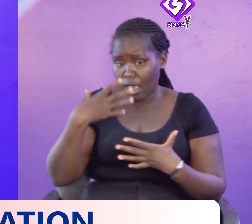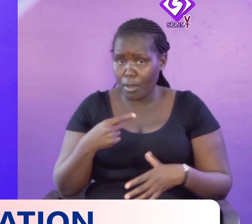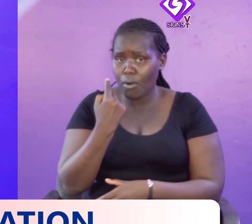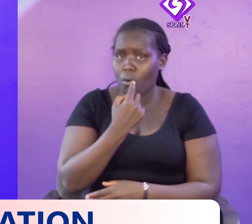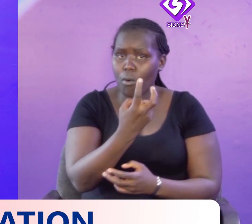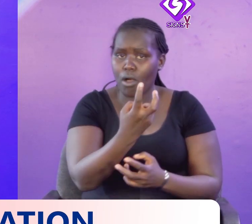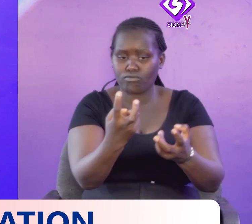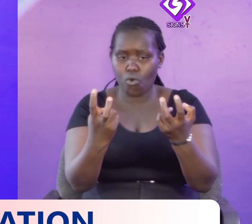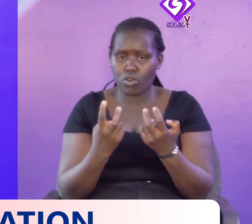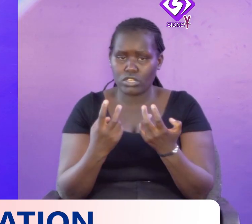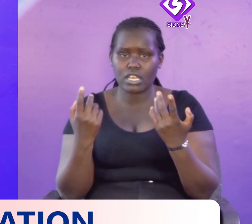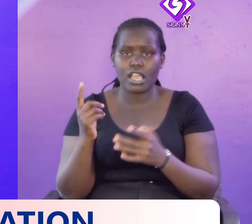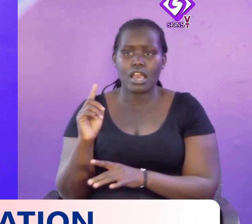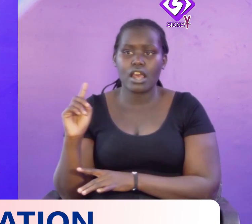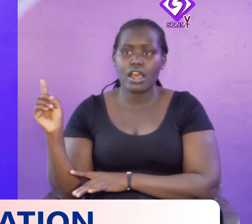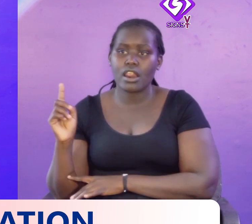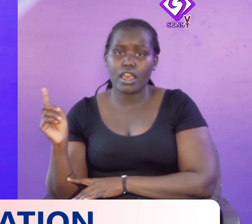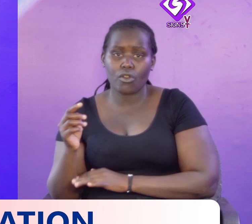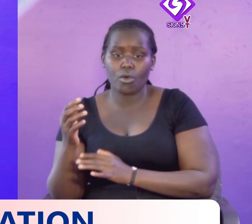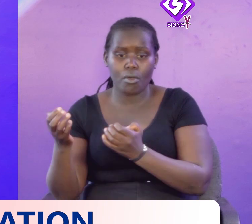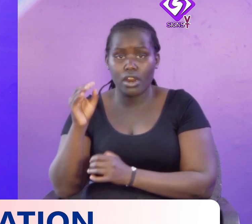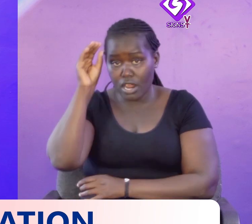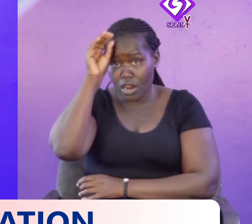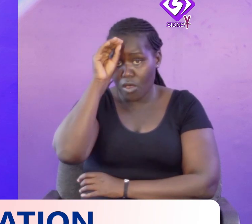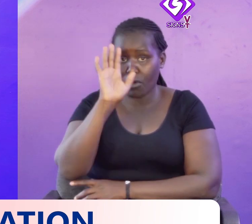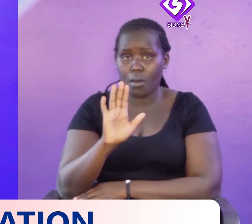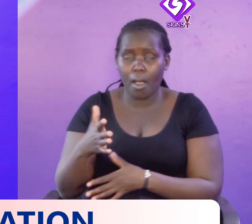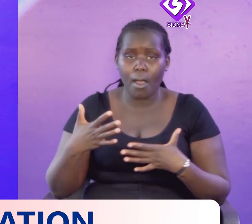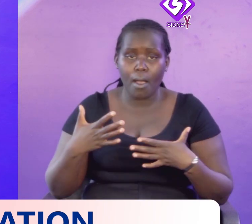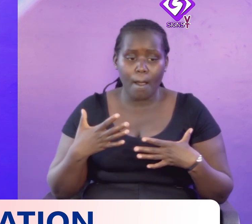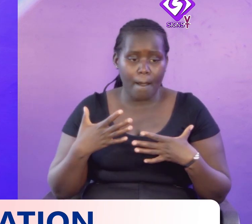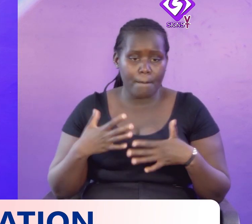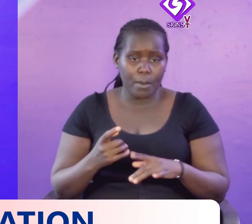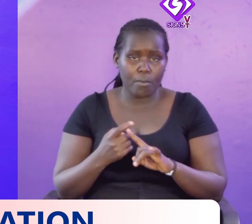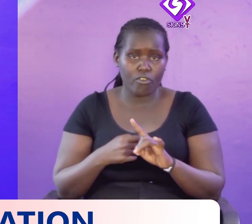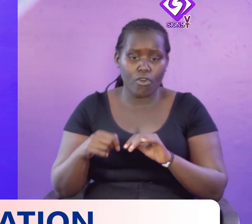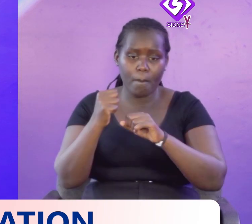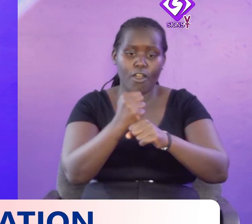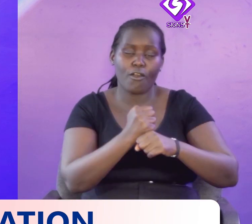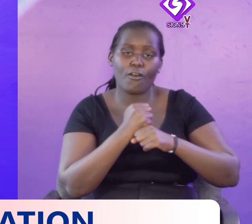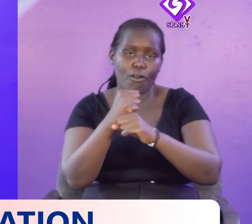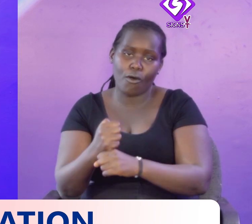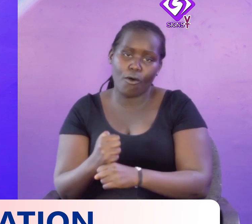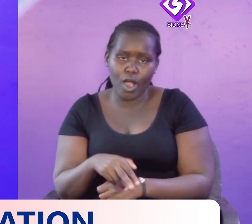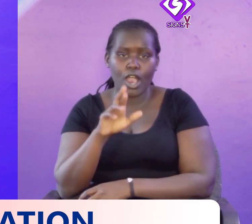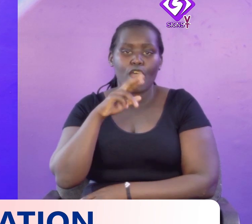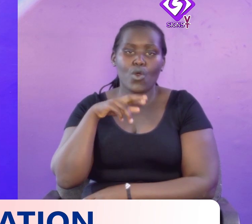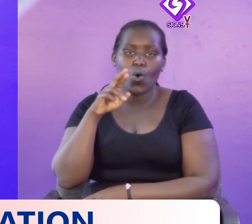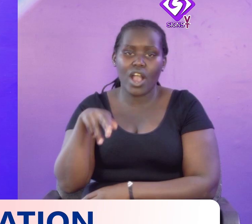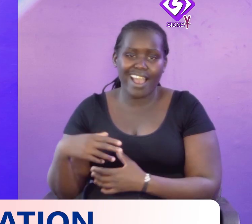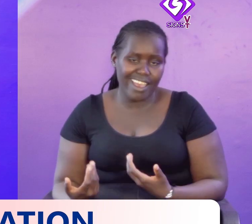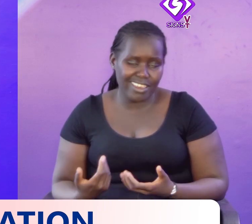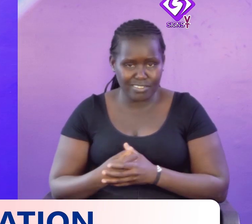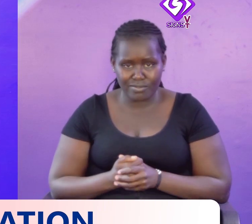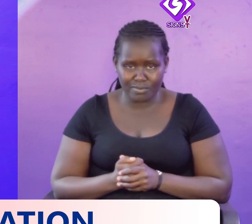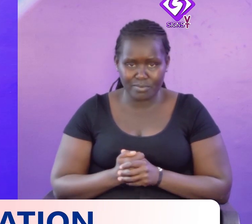around Nairobi, we need your opinion. Watu wa Kiserian Maureen, watu wa Ngong, watu wa Rongai,